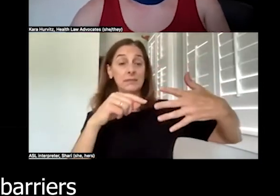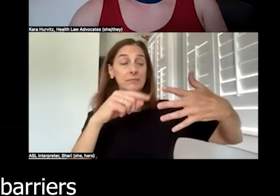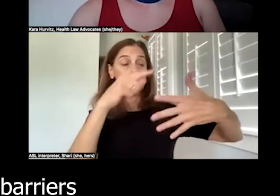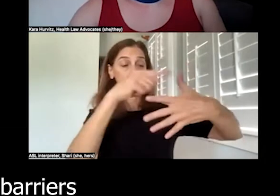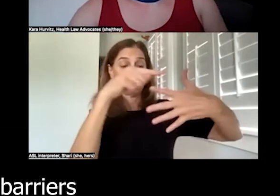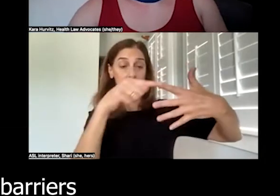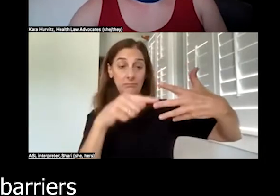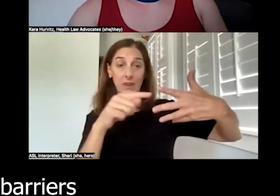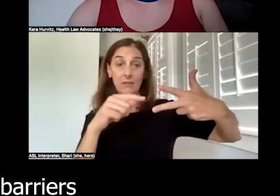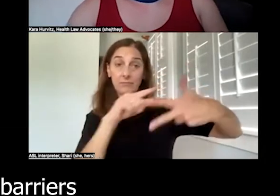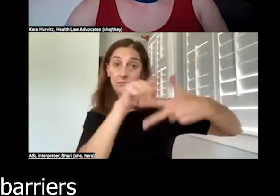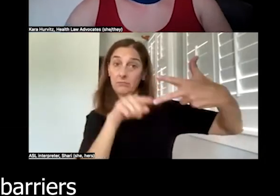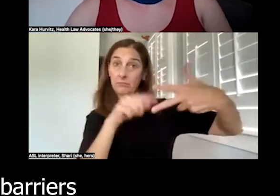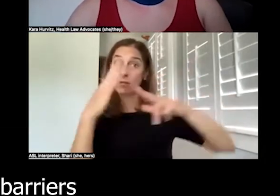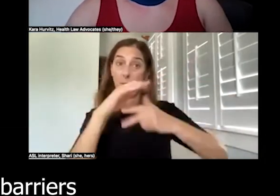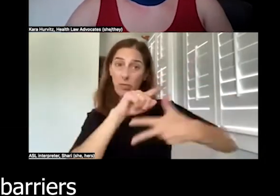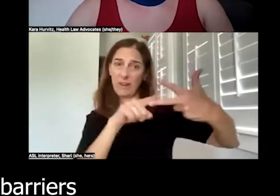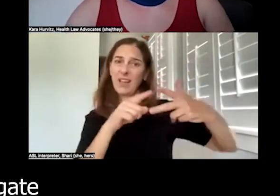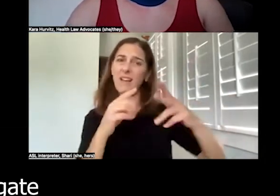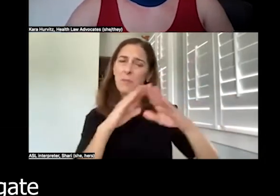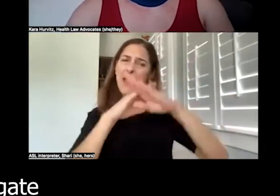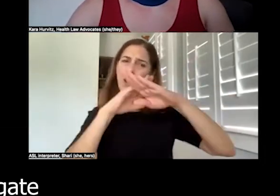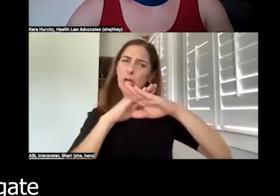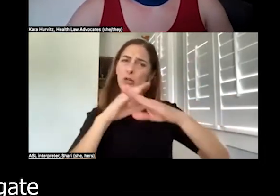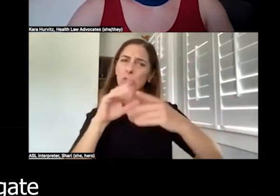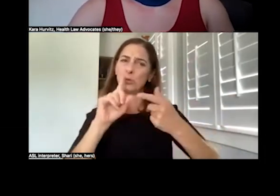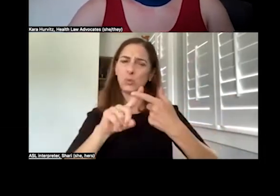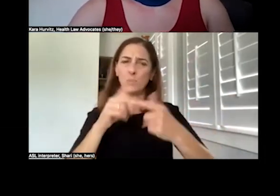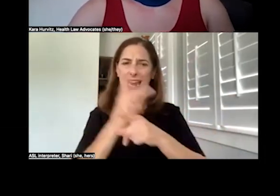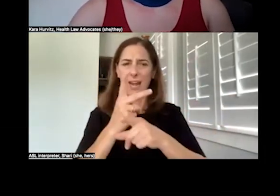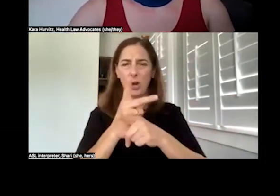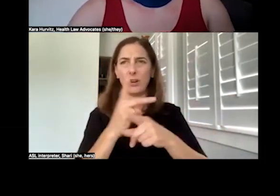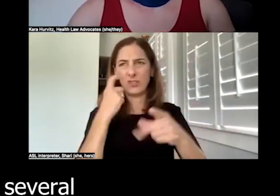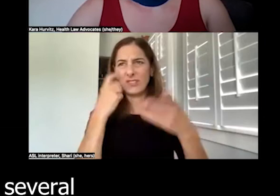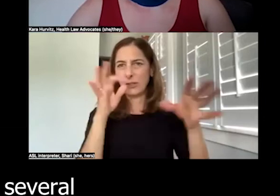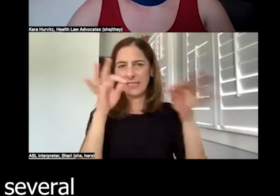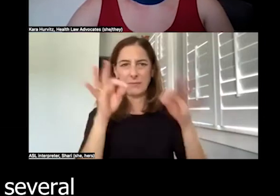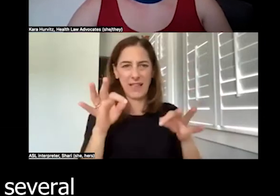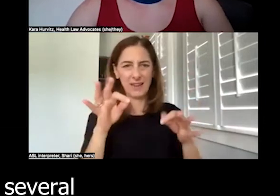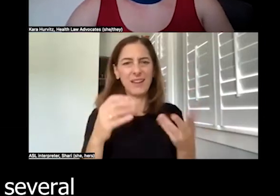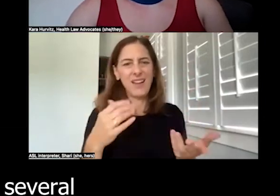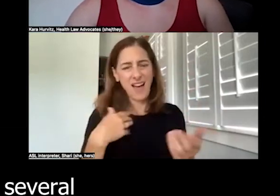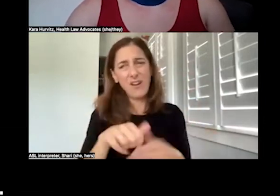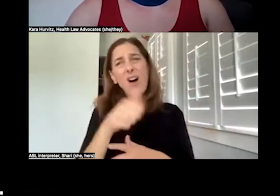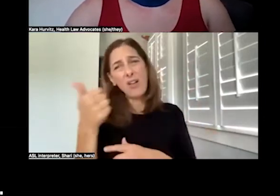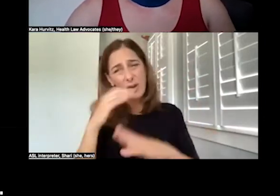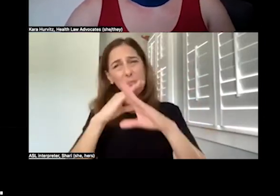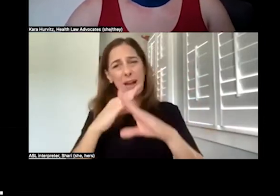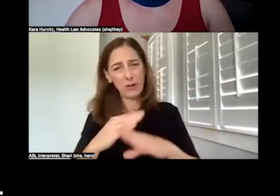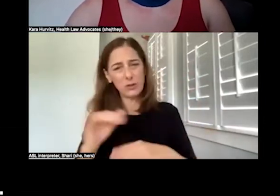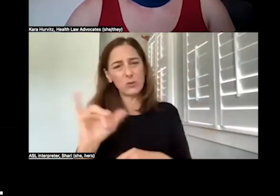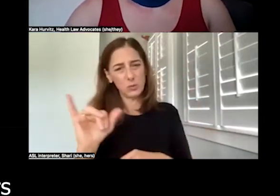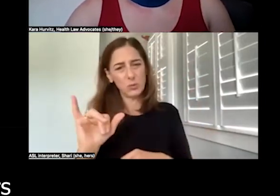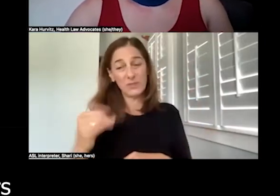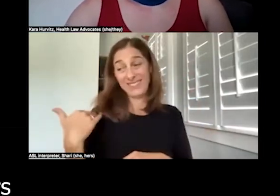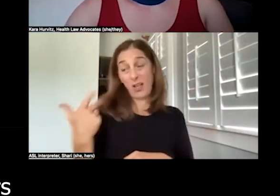there are a lot of additional barriers that people have to navigate in their day-to-day. And I know we talked about several of these on